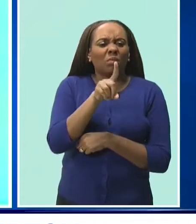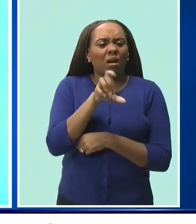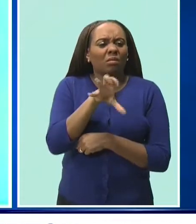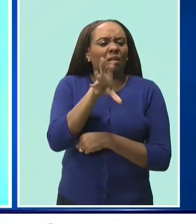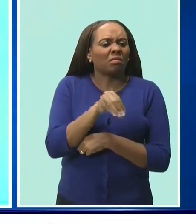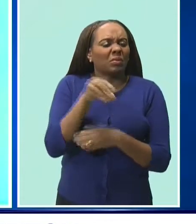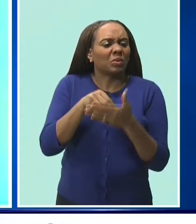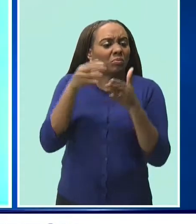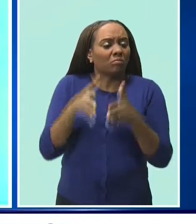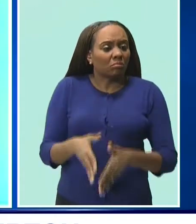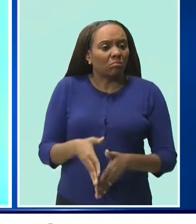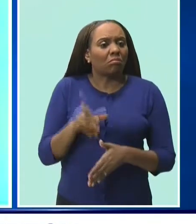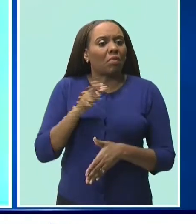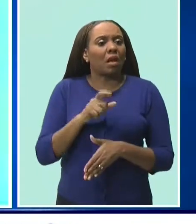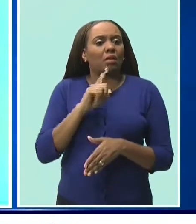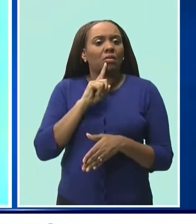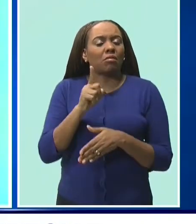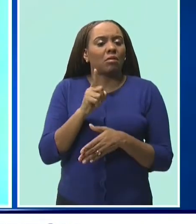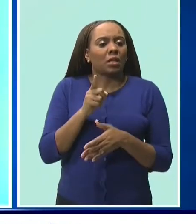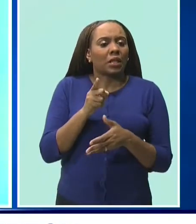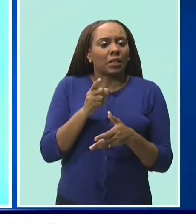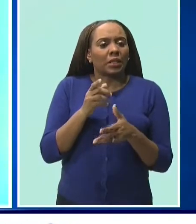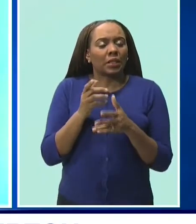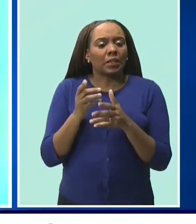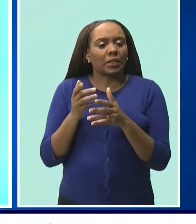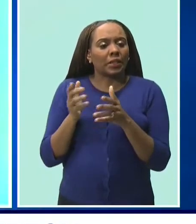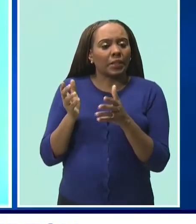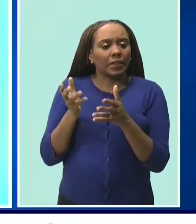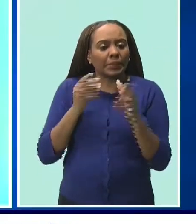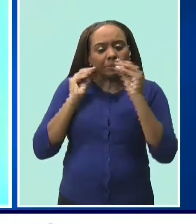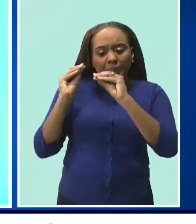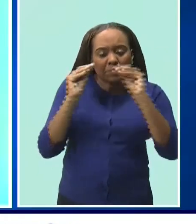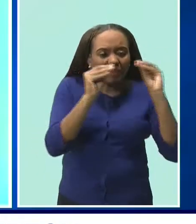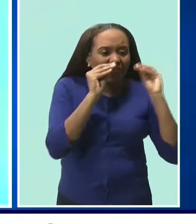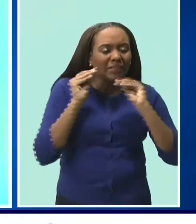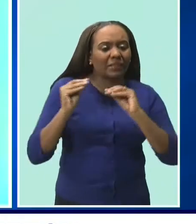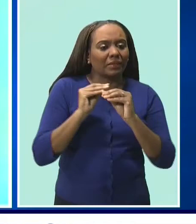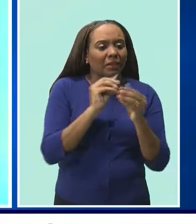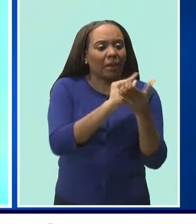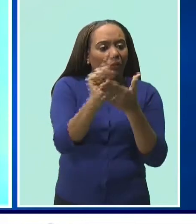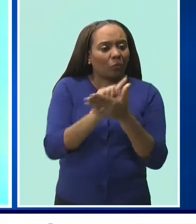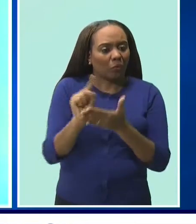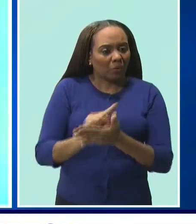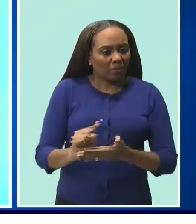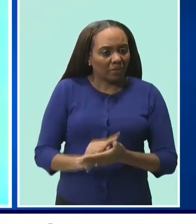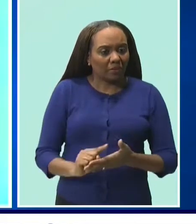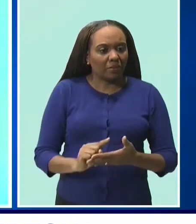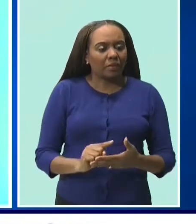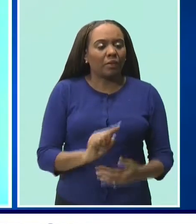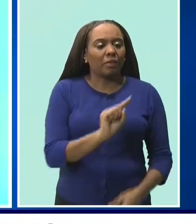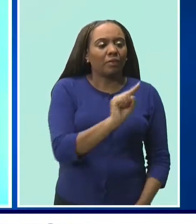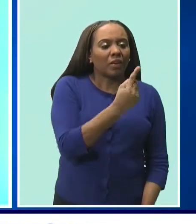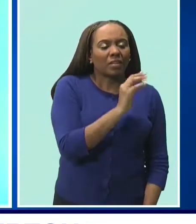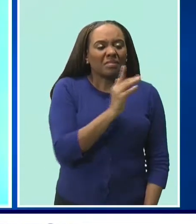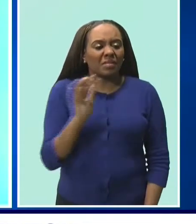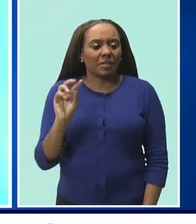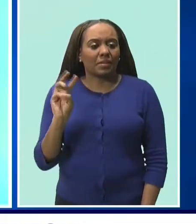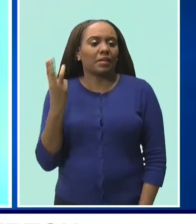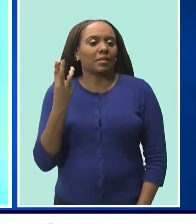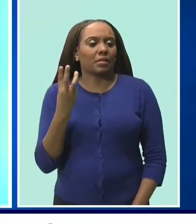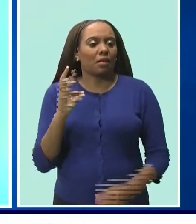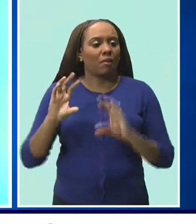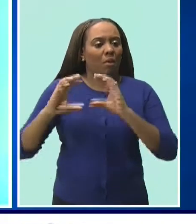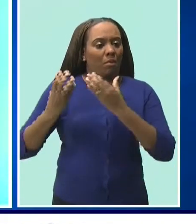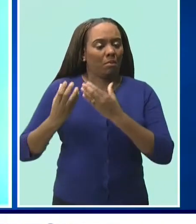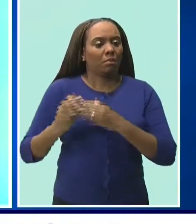students that I have to engage with on a weekly basis. And these range from 1st to 6th form because we're still